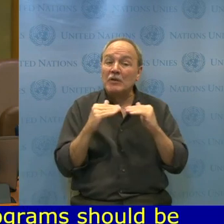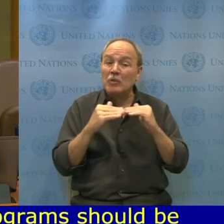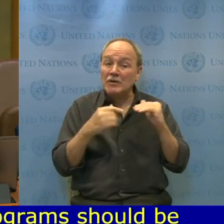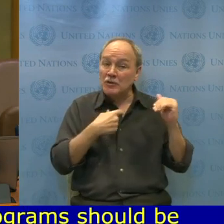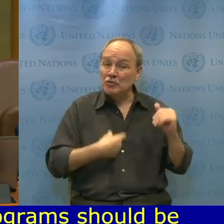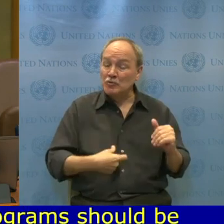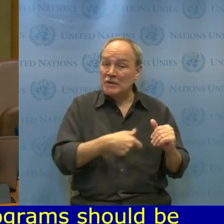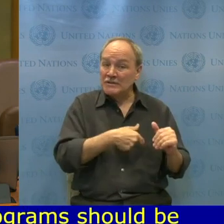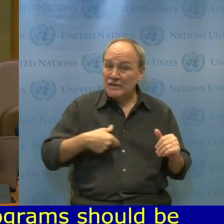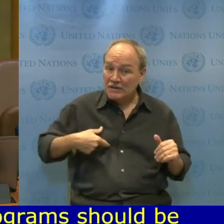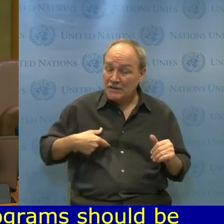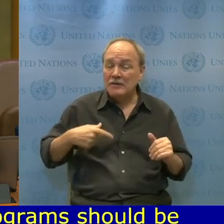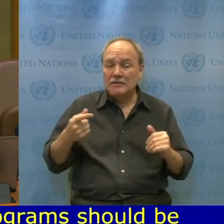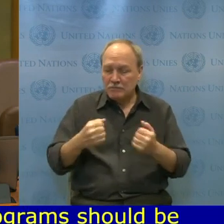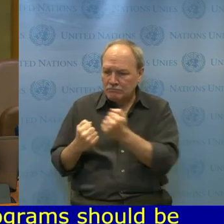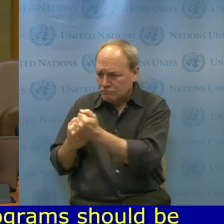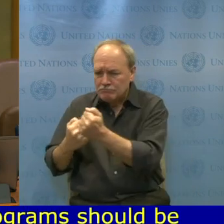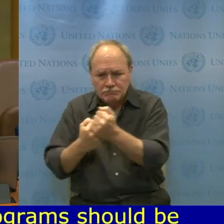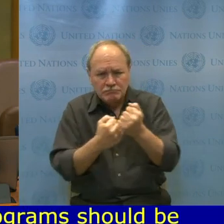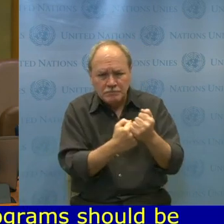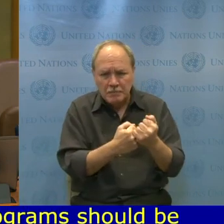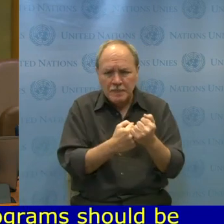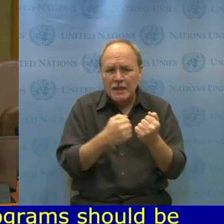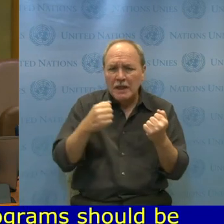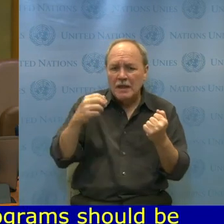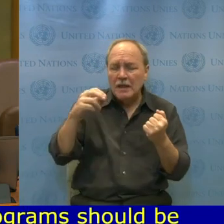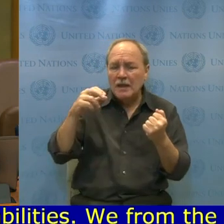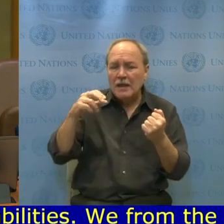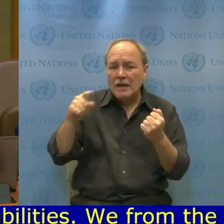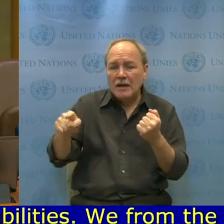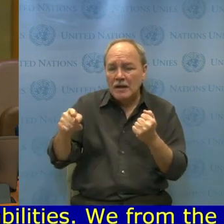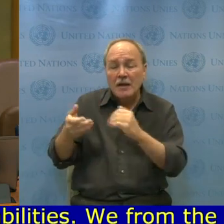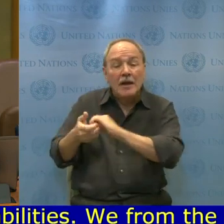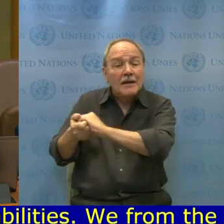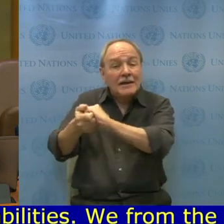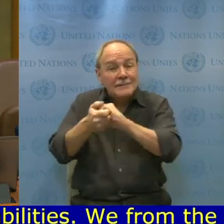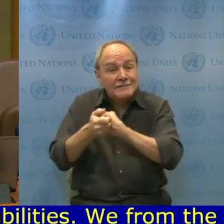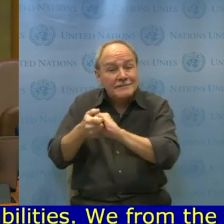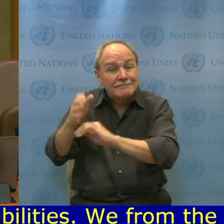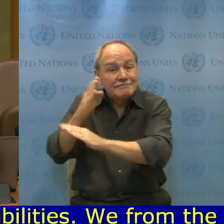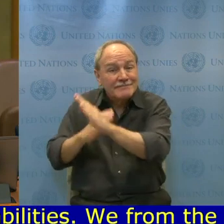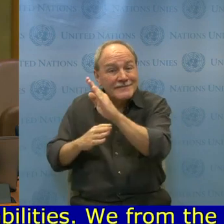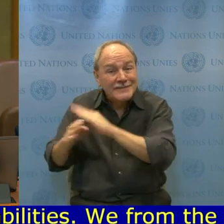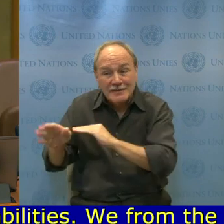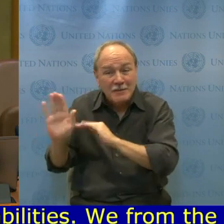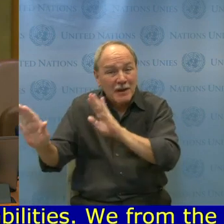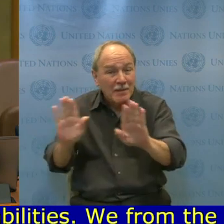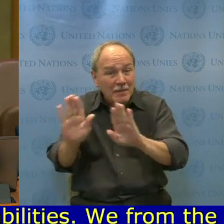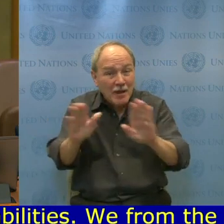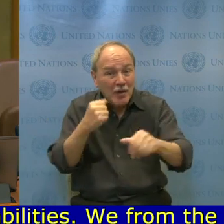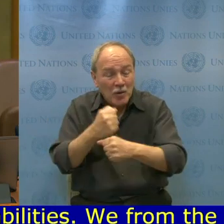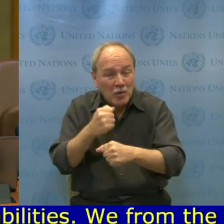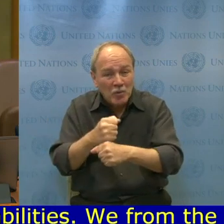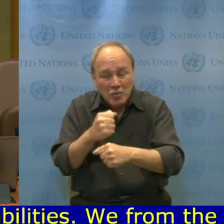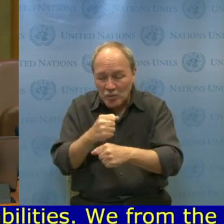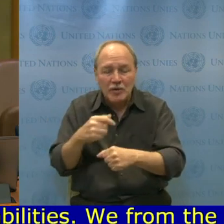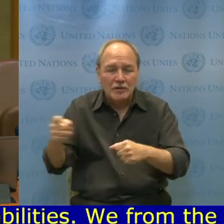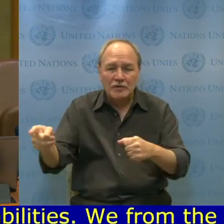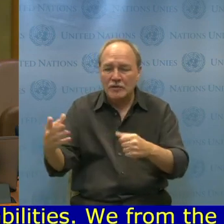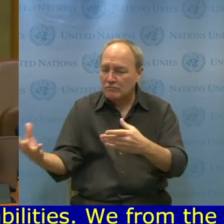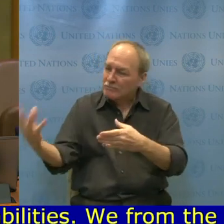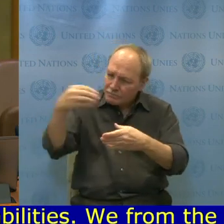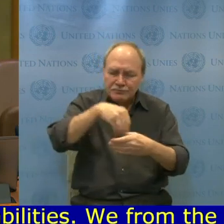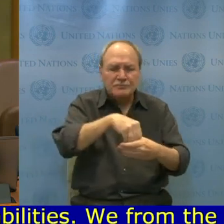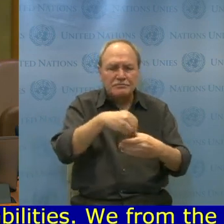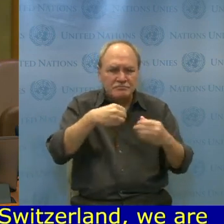civil society organization piloting to mainstream accessibility in all health promotion